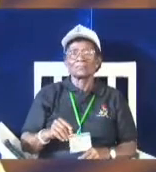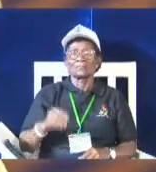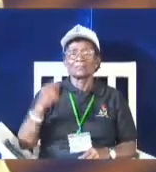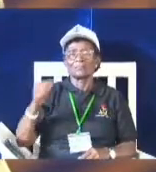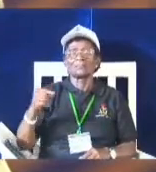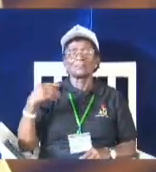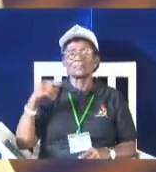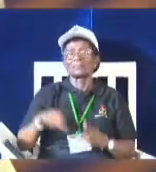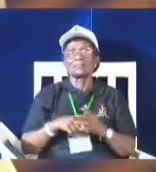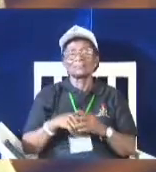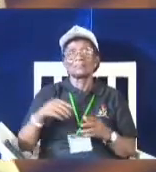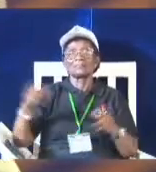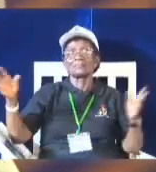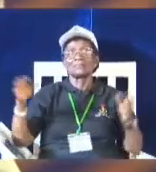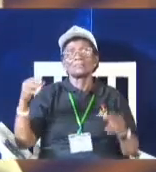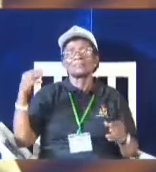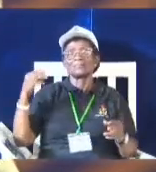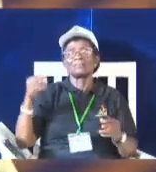officers of law